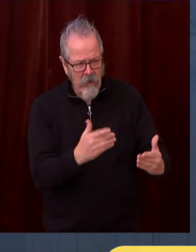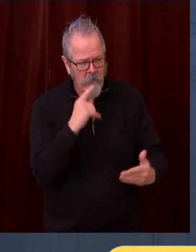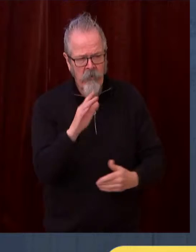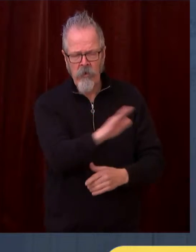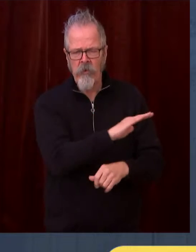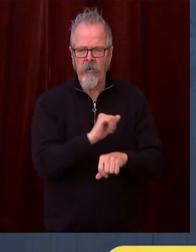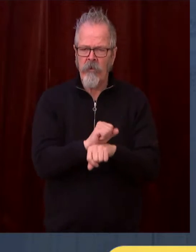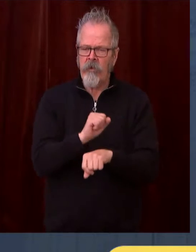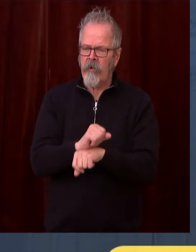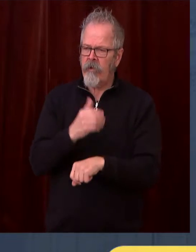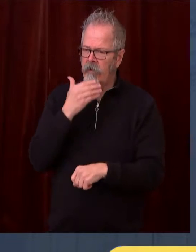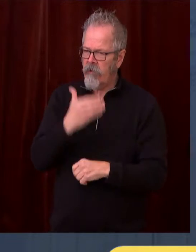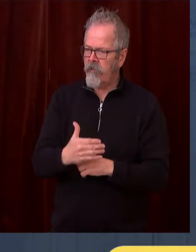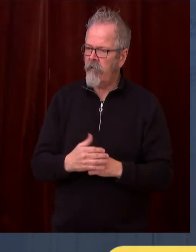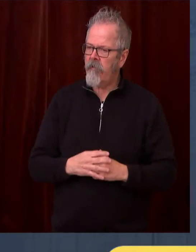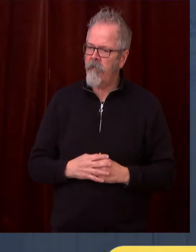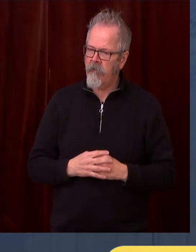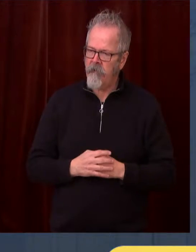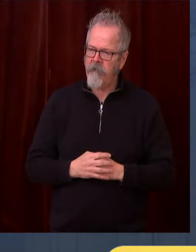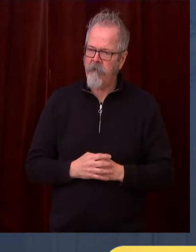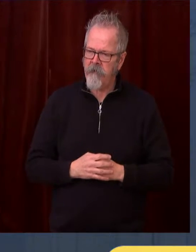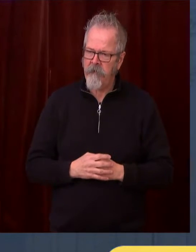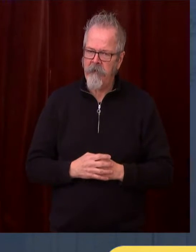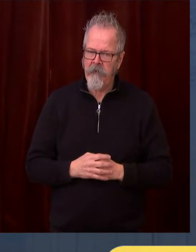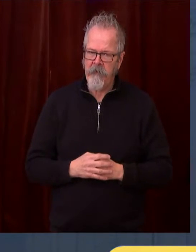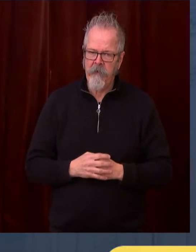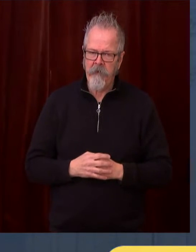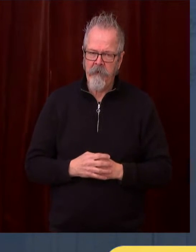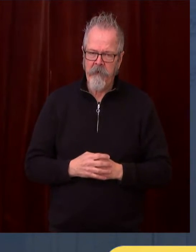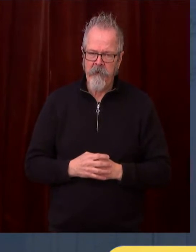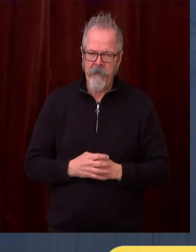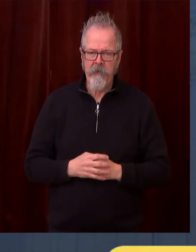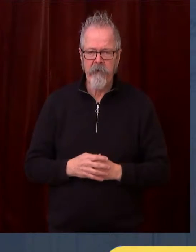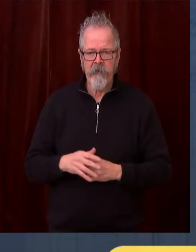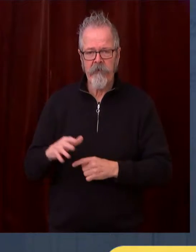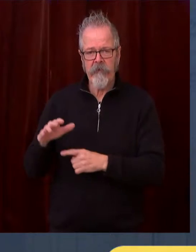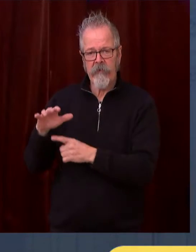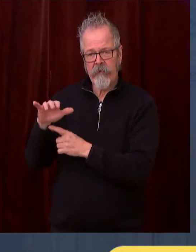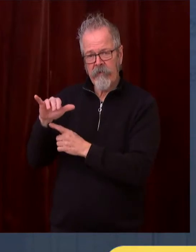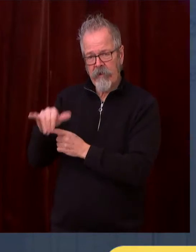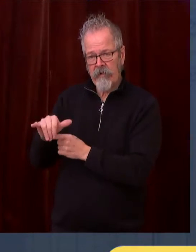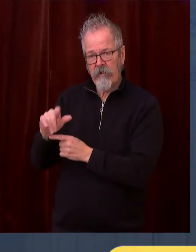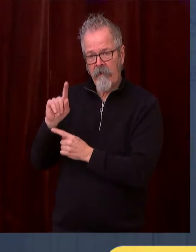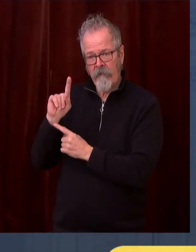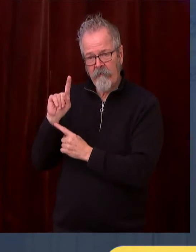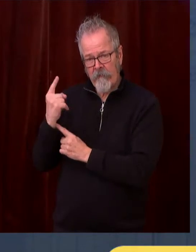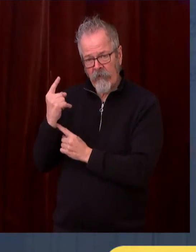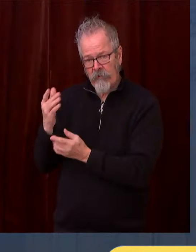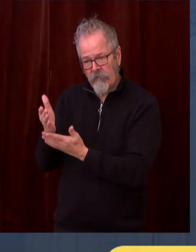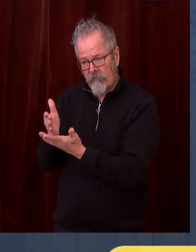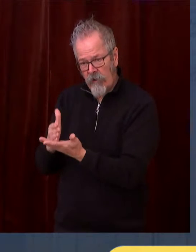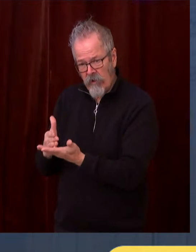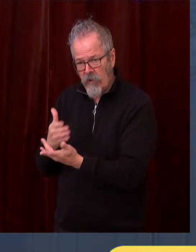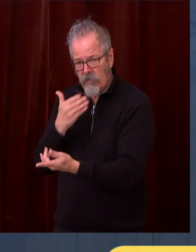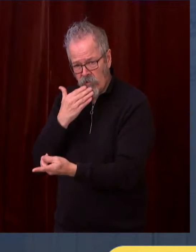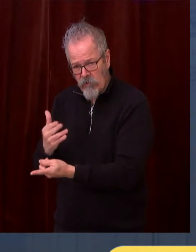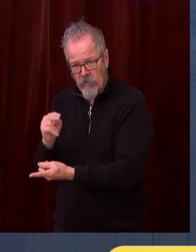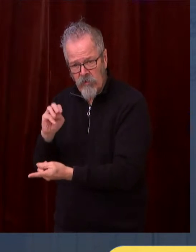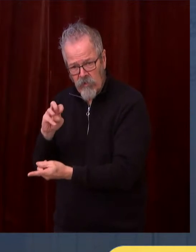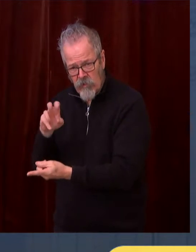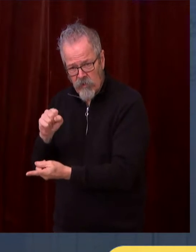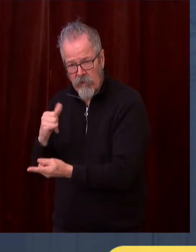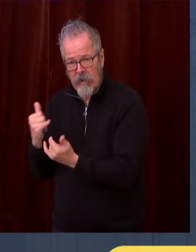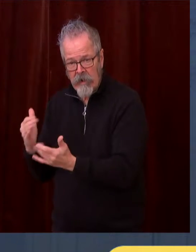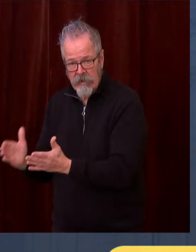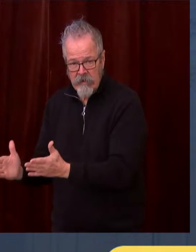about the first piece of good news. We have a second piece of good news this morning, because we know